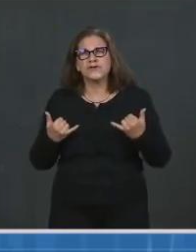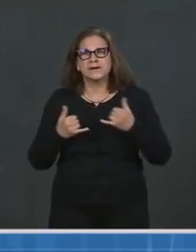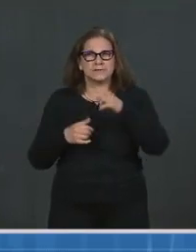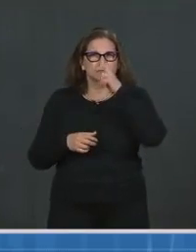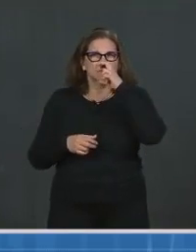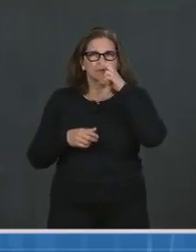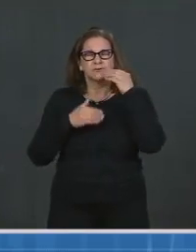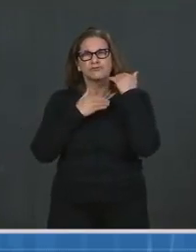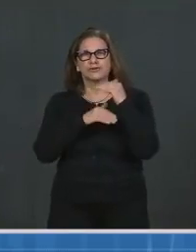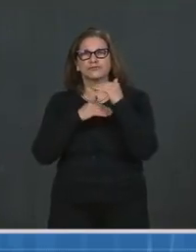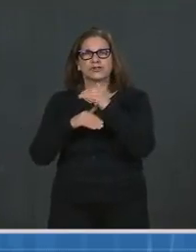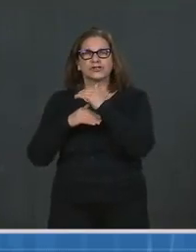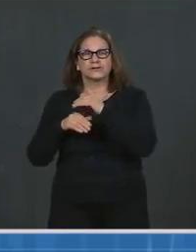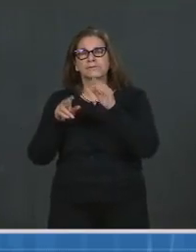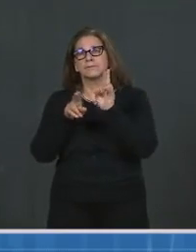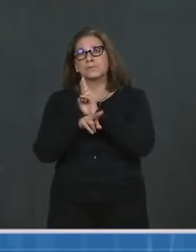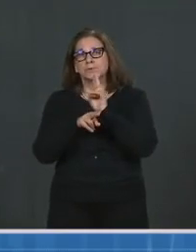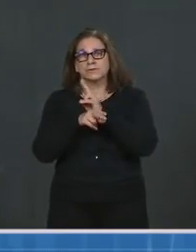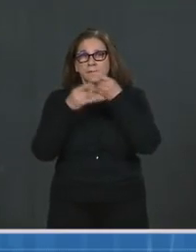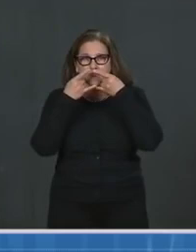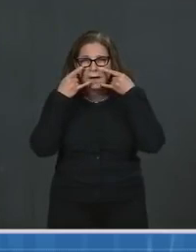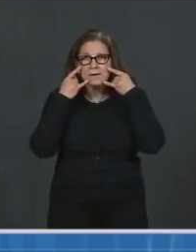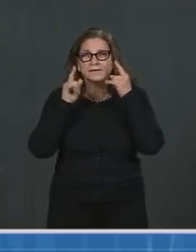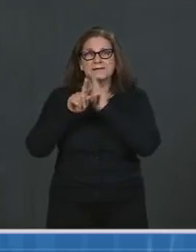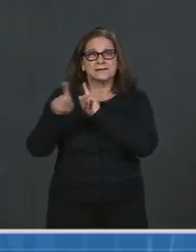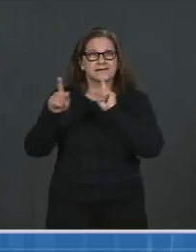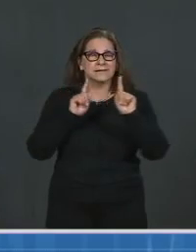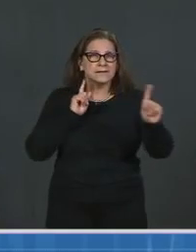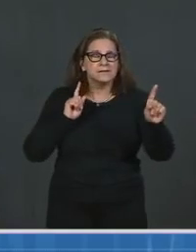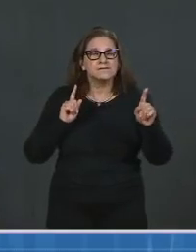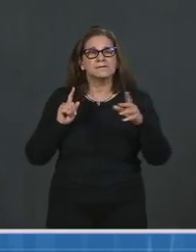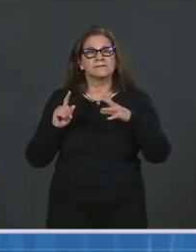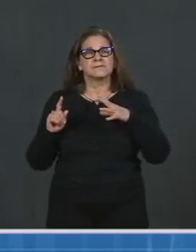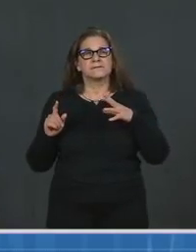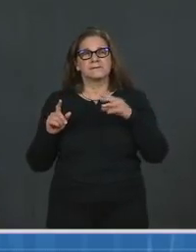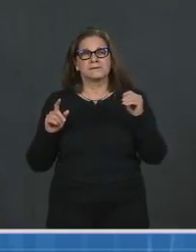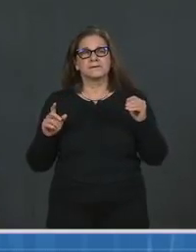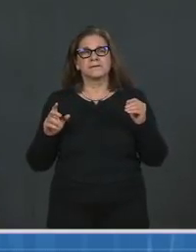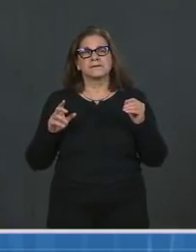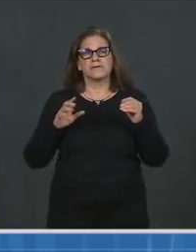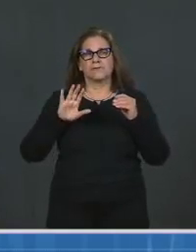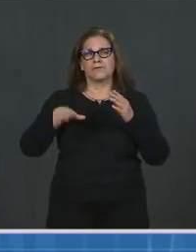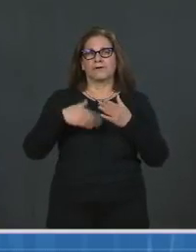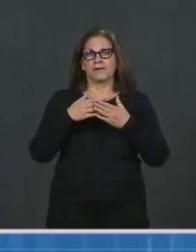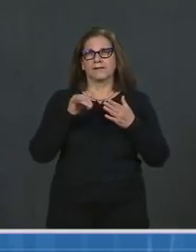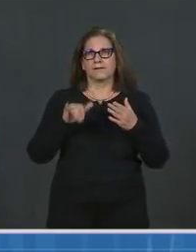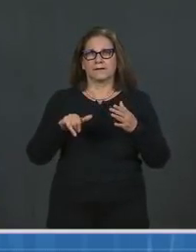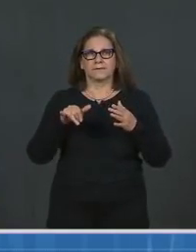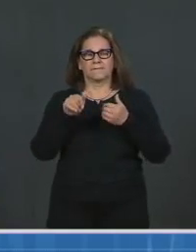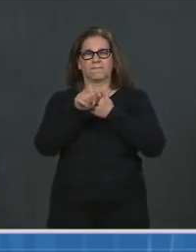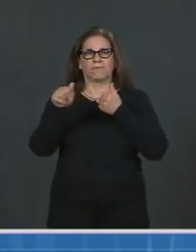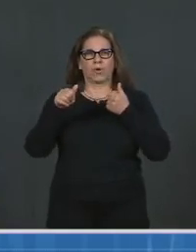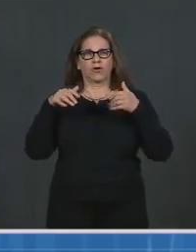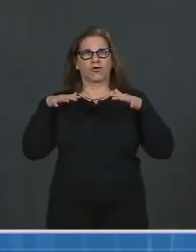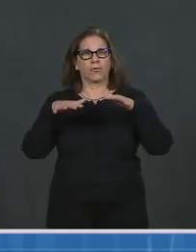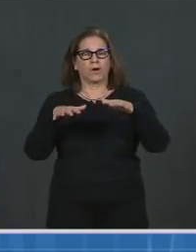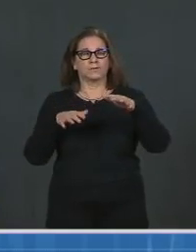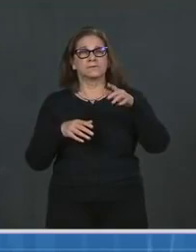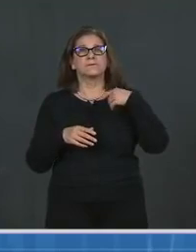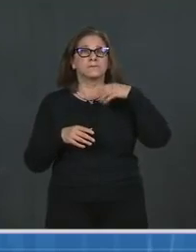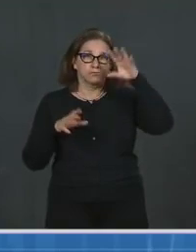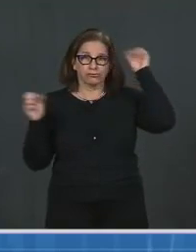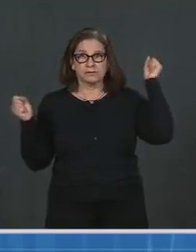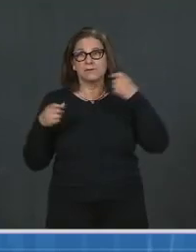are 40 days from now. Yep, and I would just add, it got to my inbox this morning, so I'm going to reserve judgment as